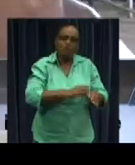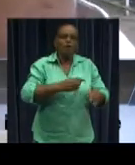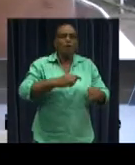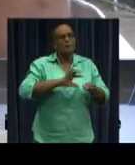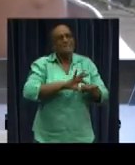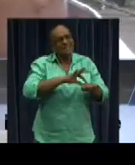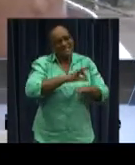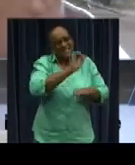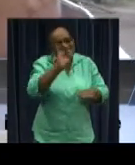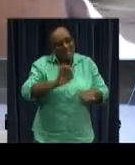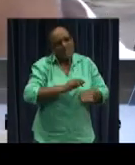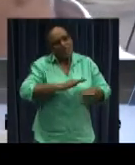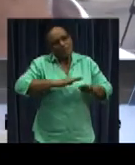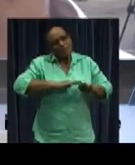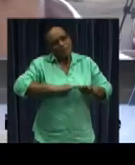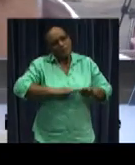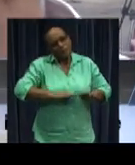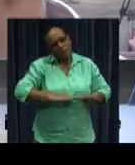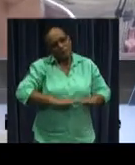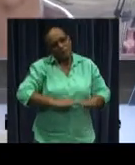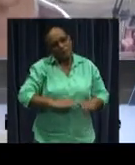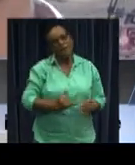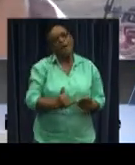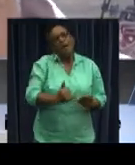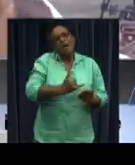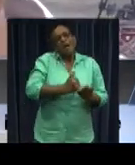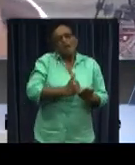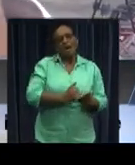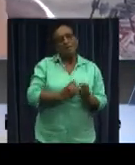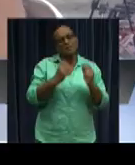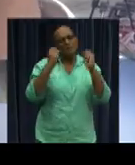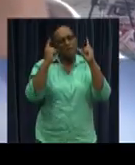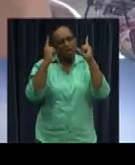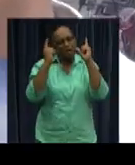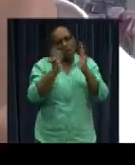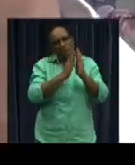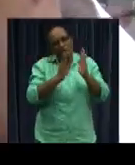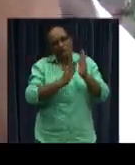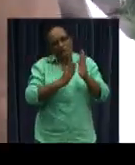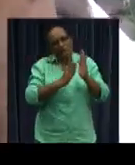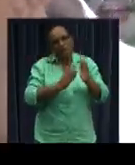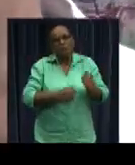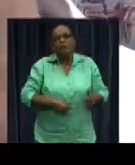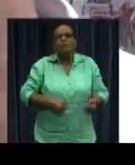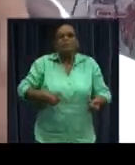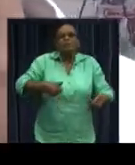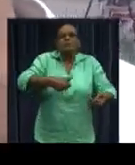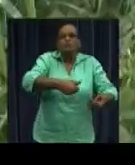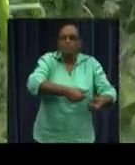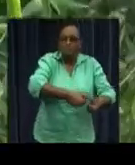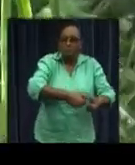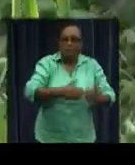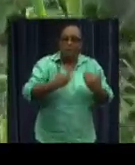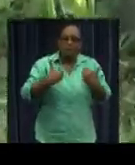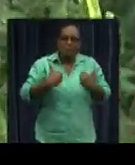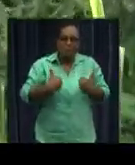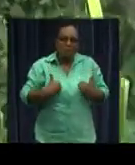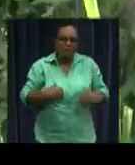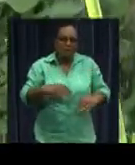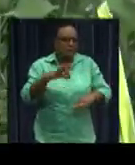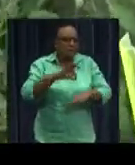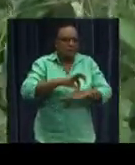to complete their weight, says Robbie Garage. The horse grass that is used does not have enough